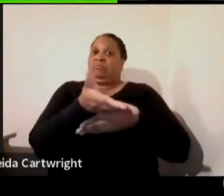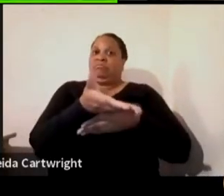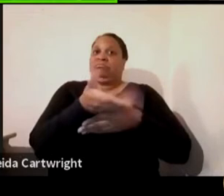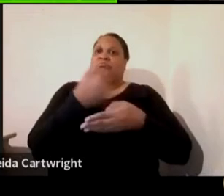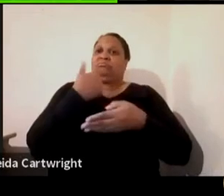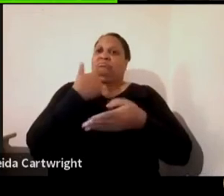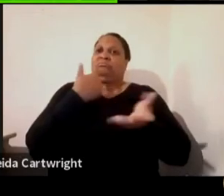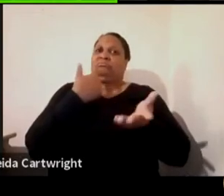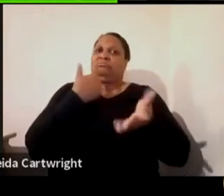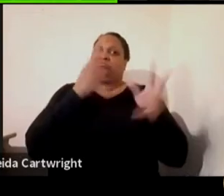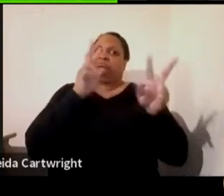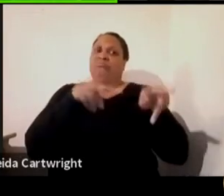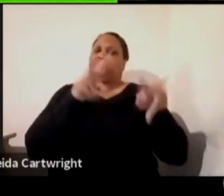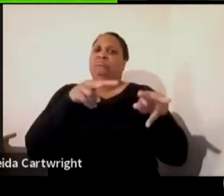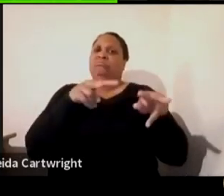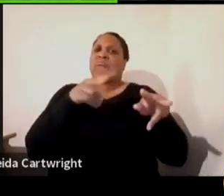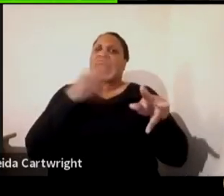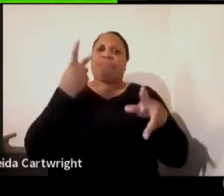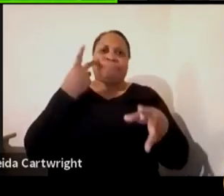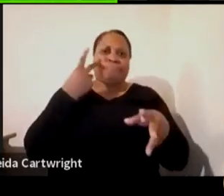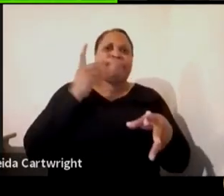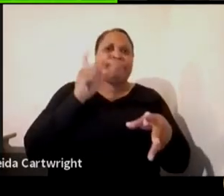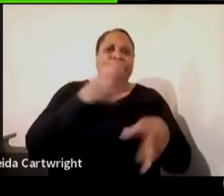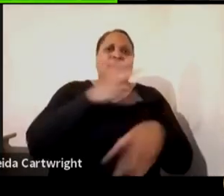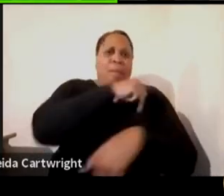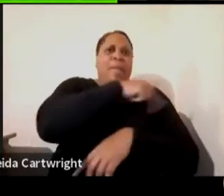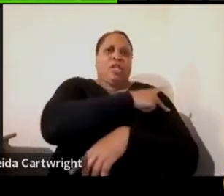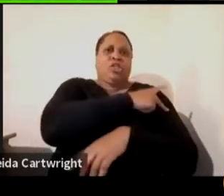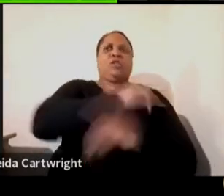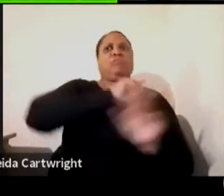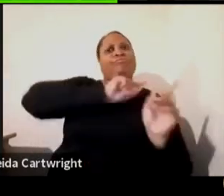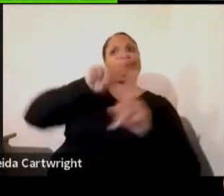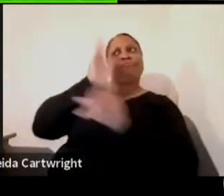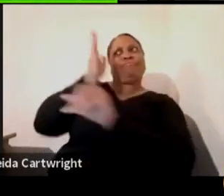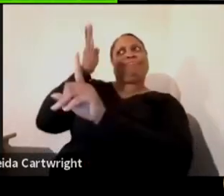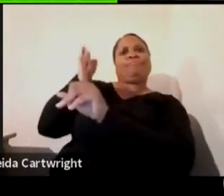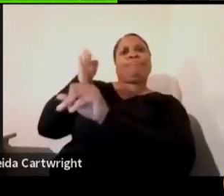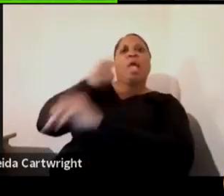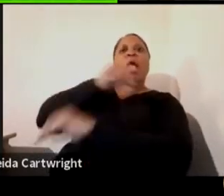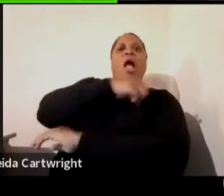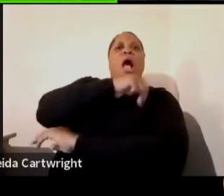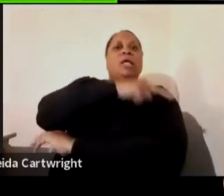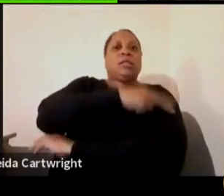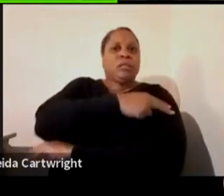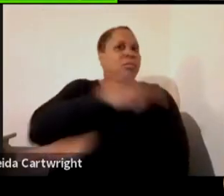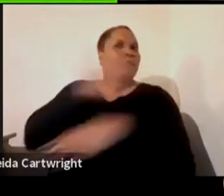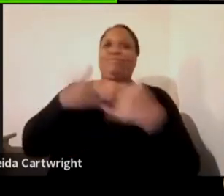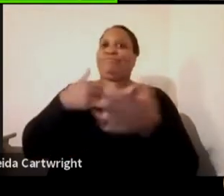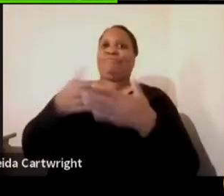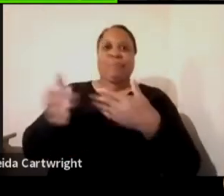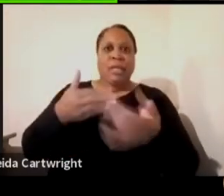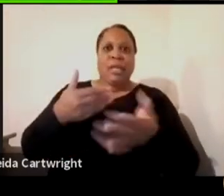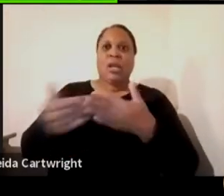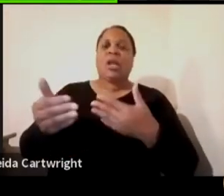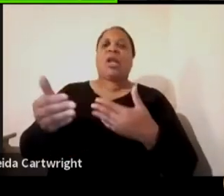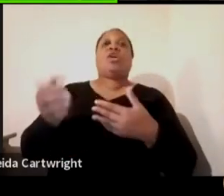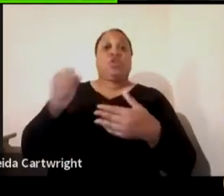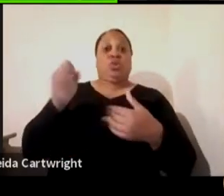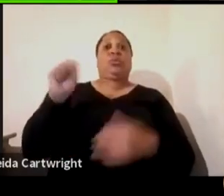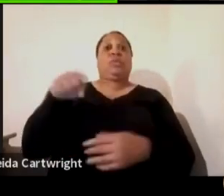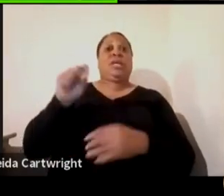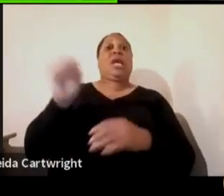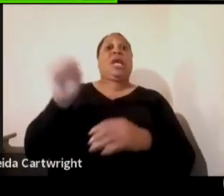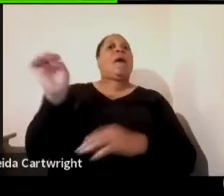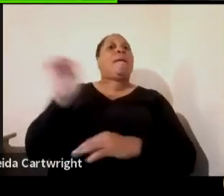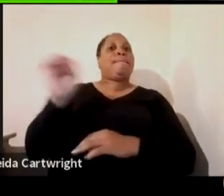and decides that this person needs to be transferred to hospital for whatever reason. So we do have emergency procedures in